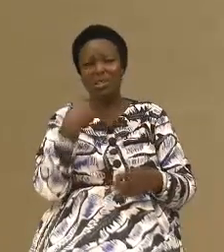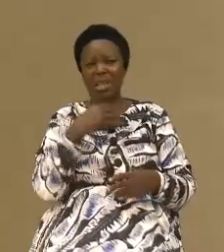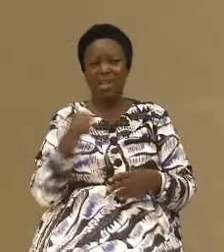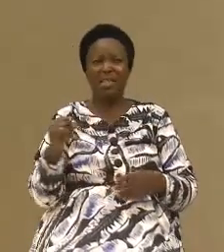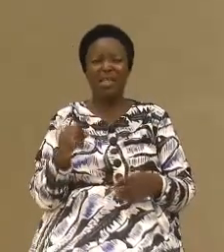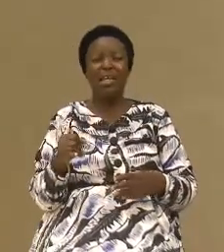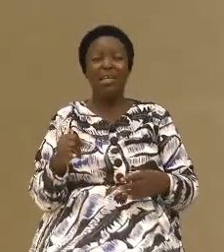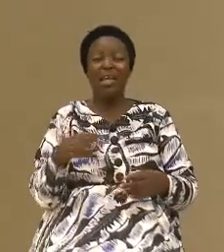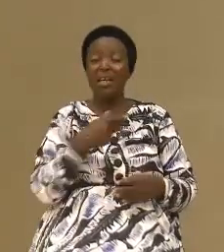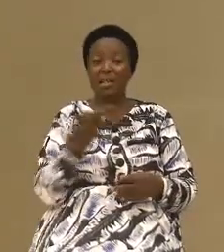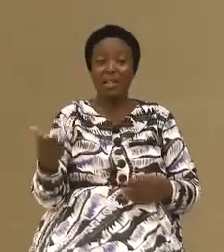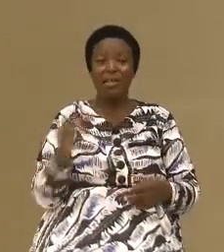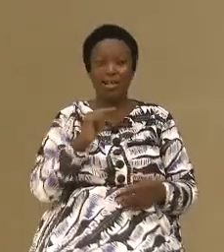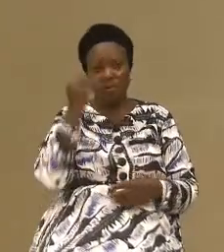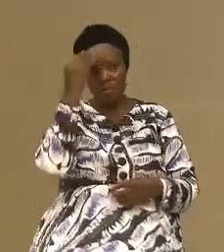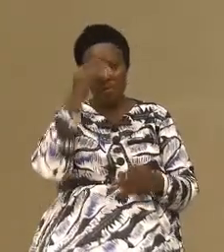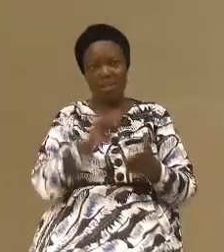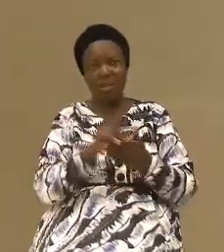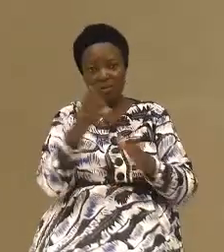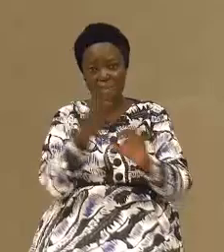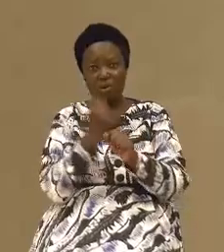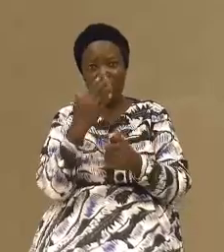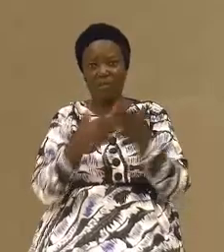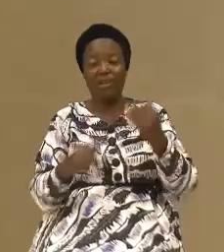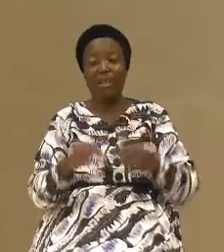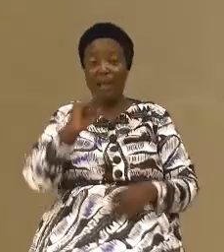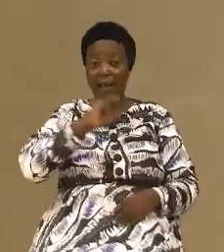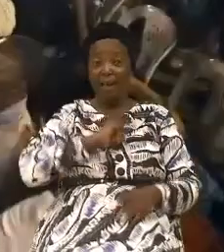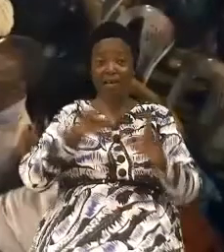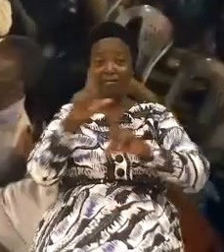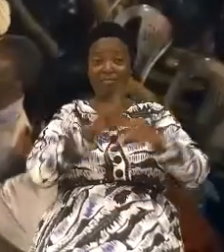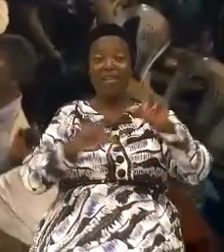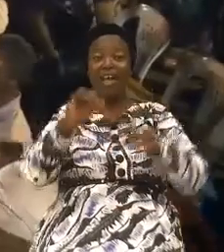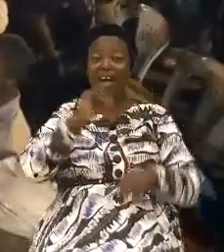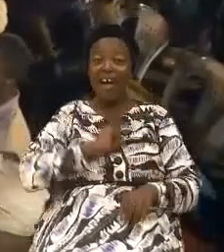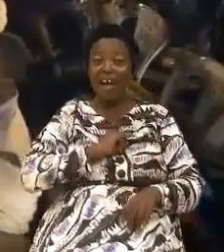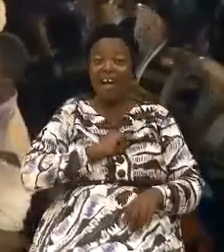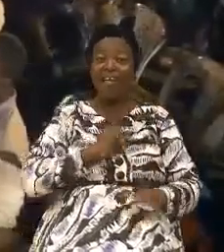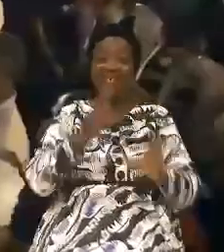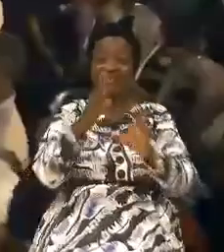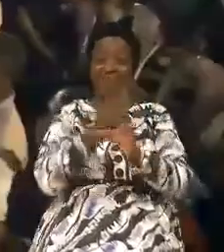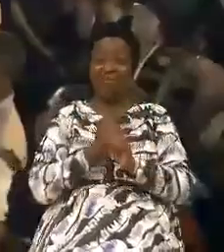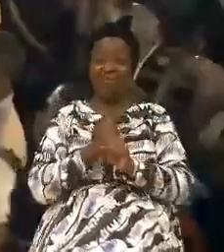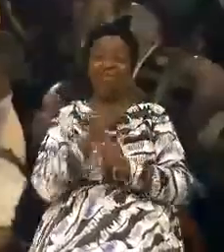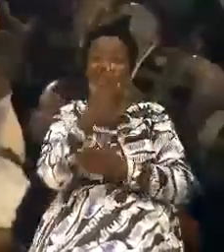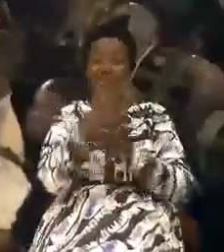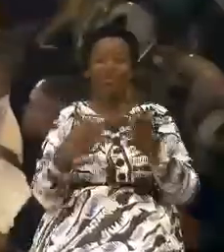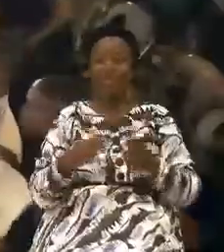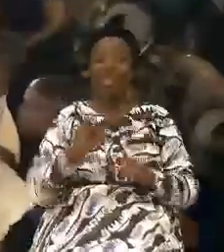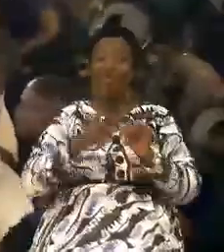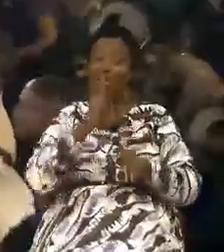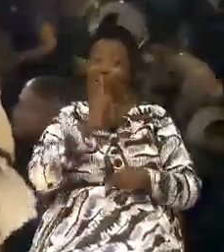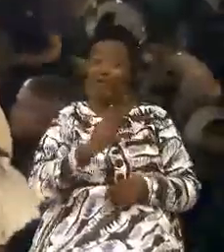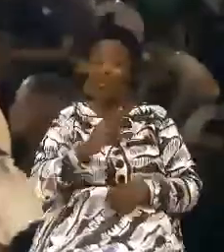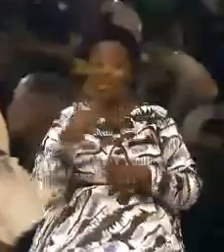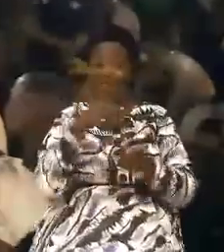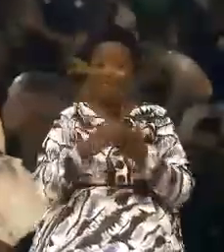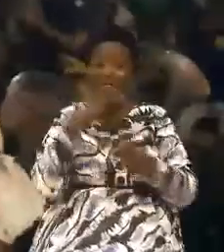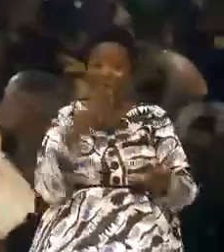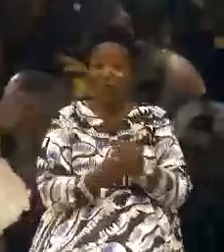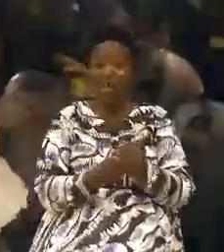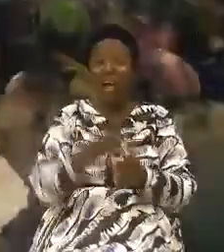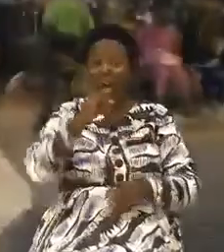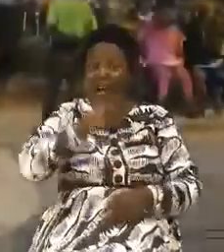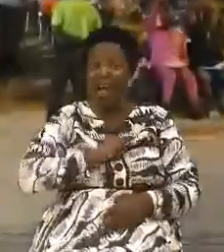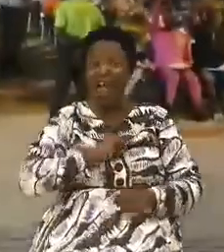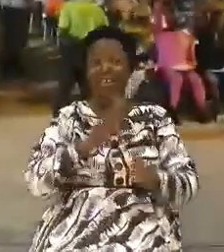something. I got something. If you're sure, I got